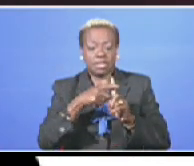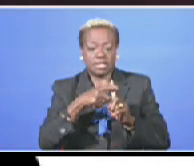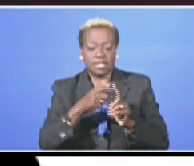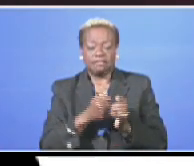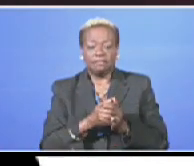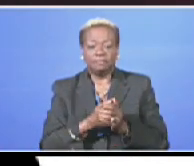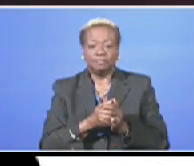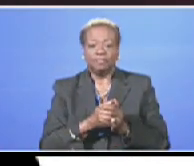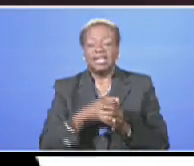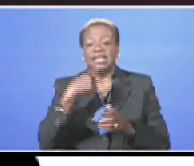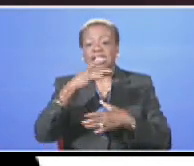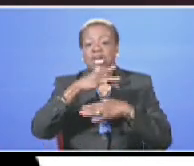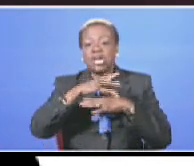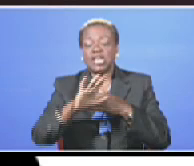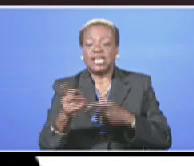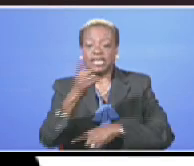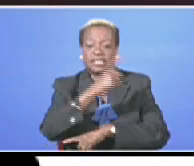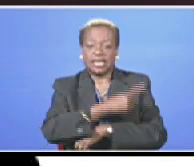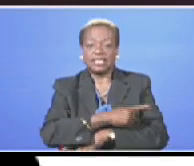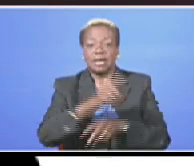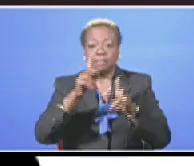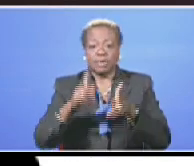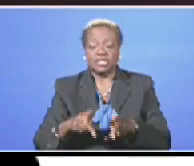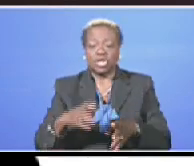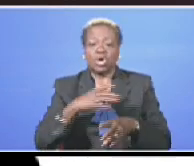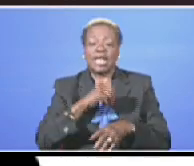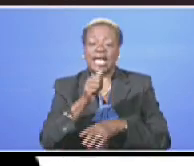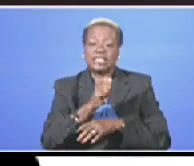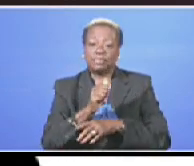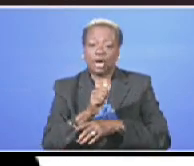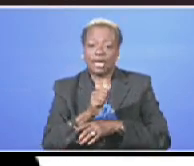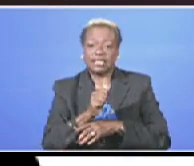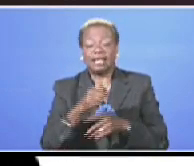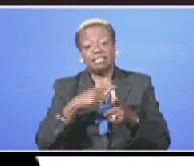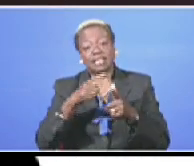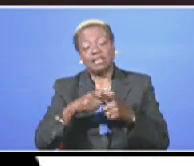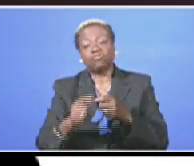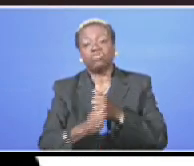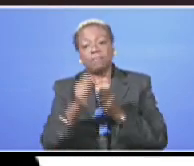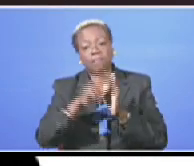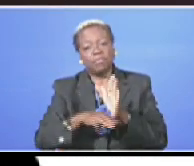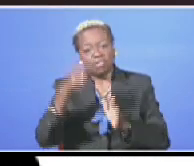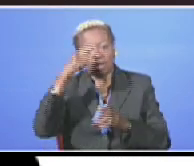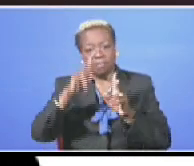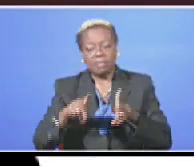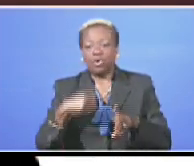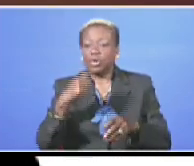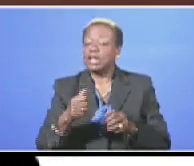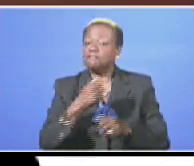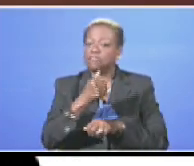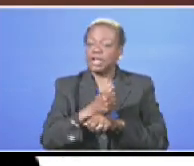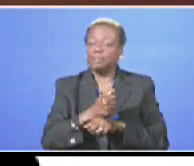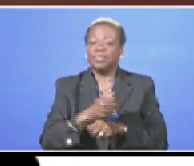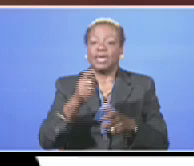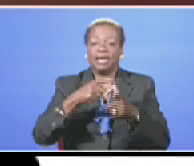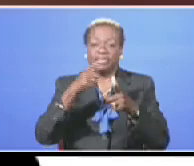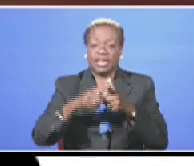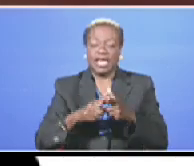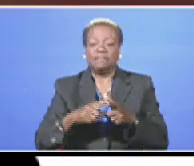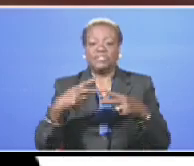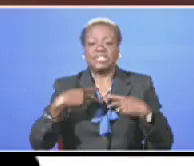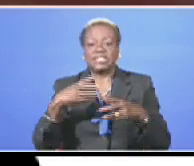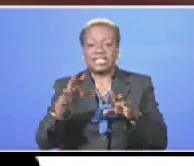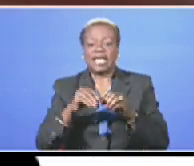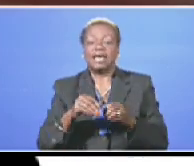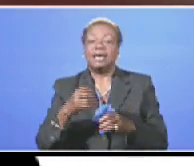HIV, patients only received antibiotics. Then there was treatment for those who could afford it, and patients had to take a large cocktail of pills